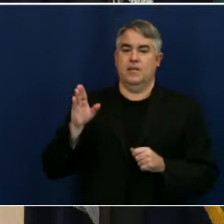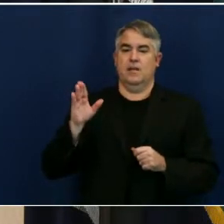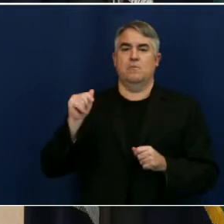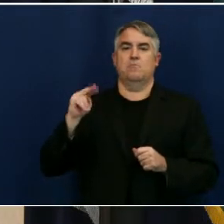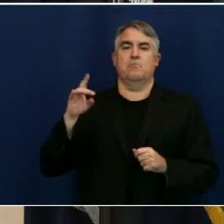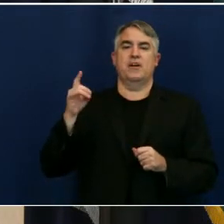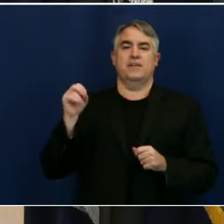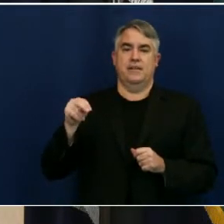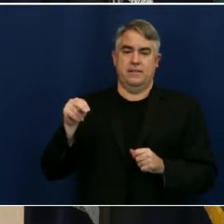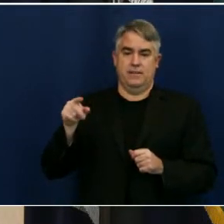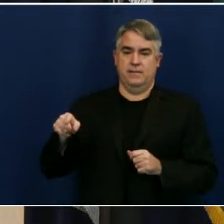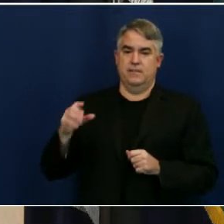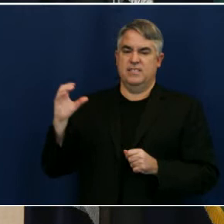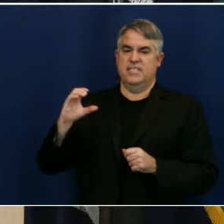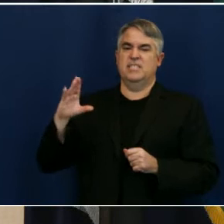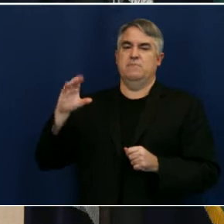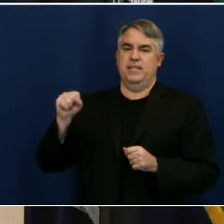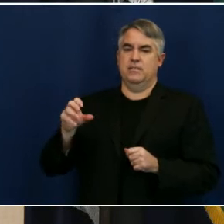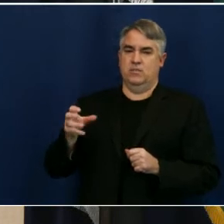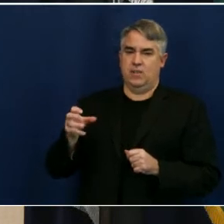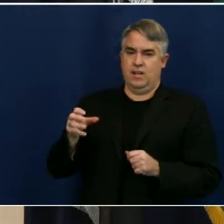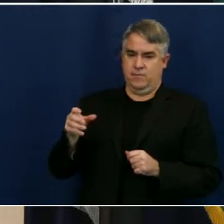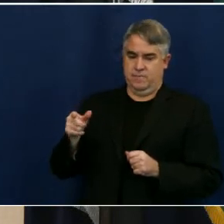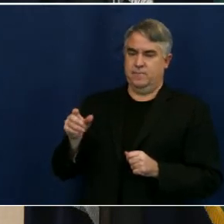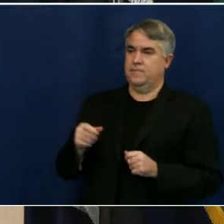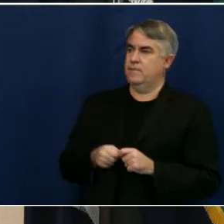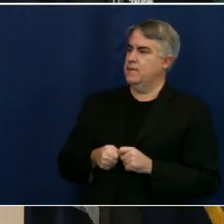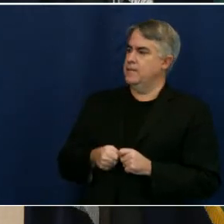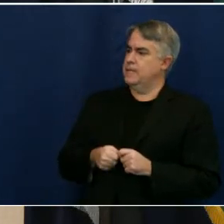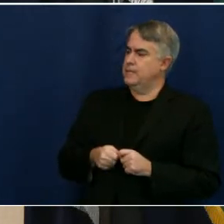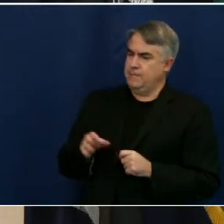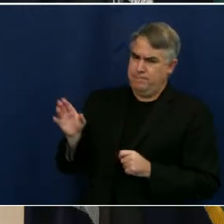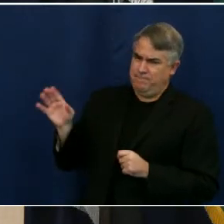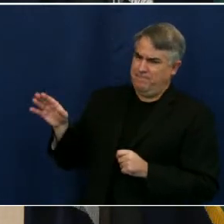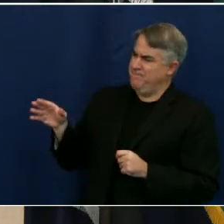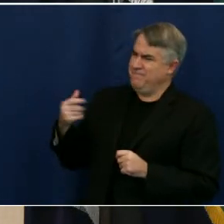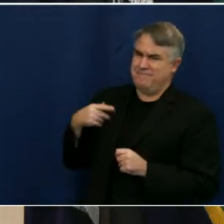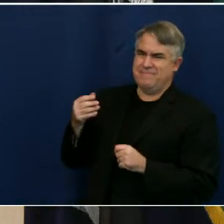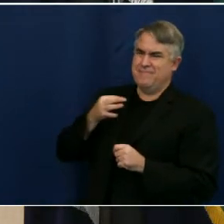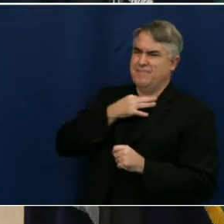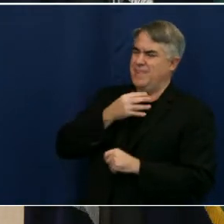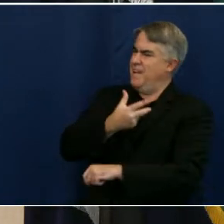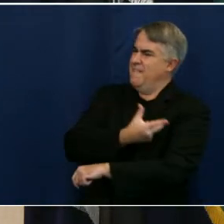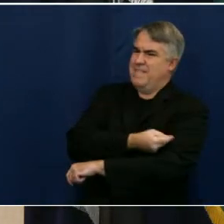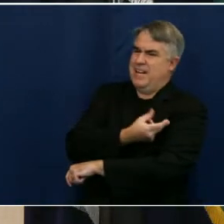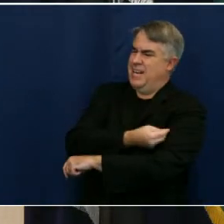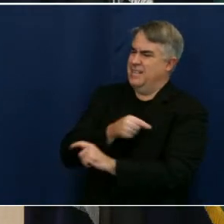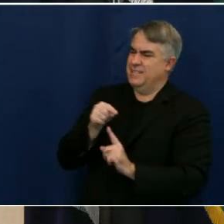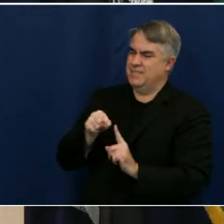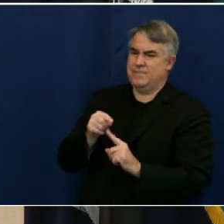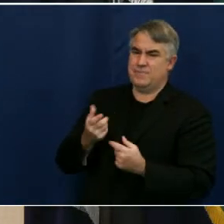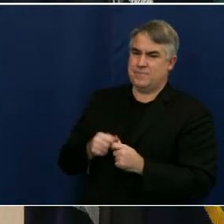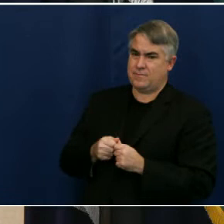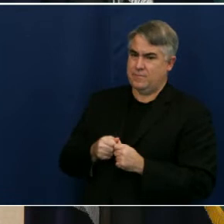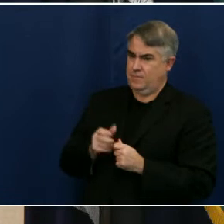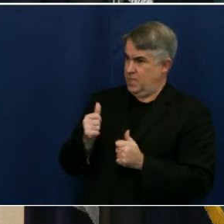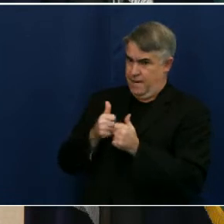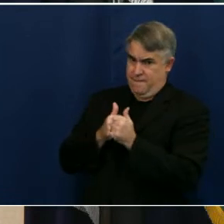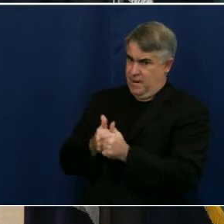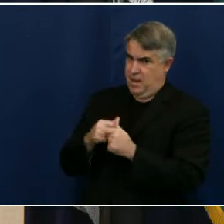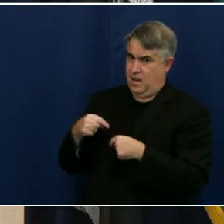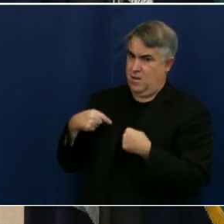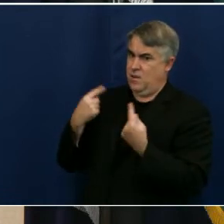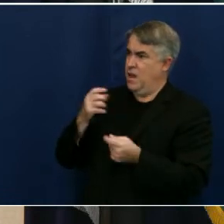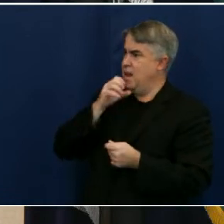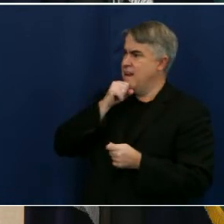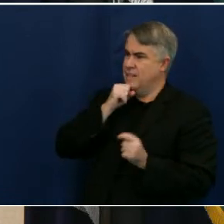Thank you. I have a question about vaccination. The state today is saying it's going to move to an age-based vaccination distribution, except for some categories. Part